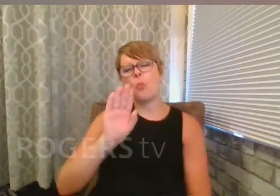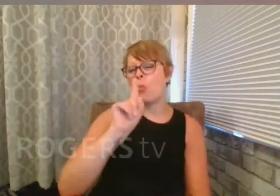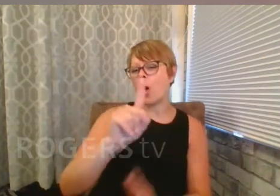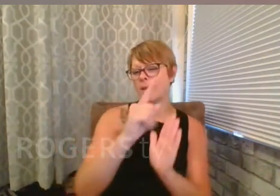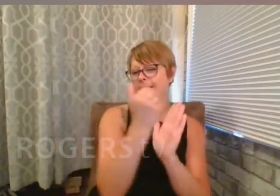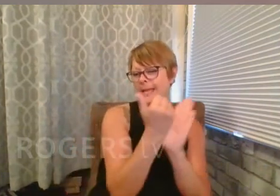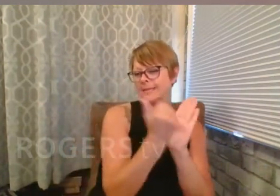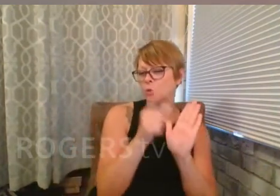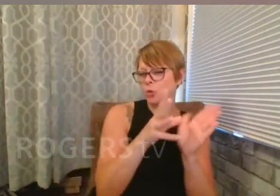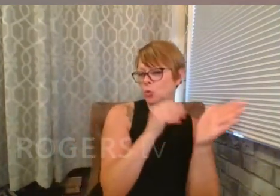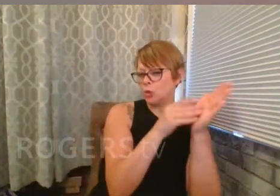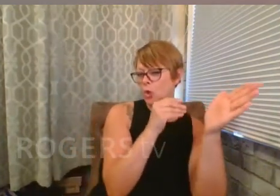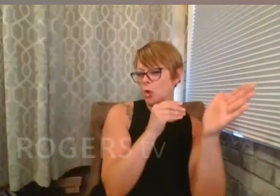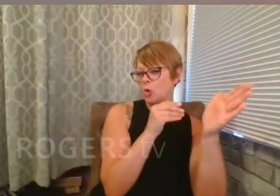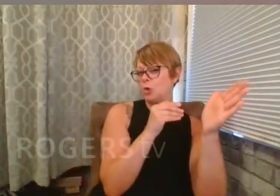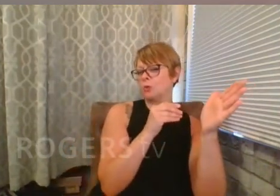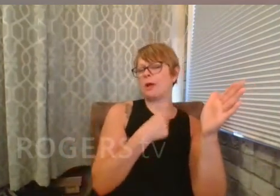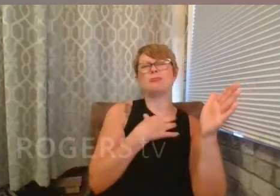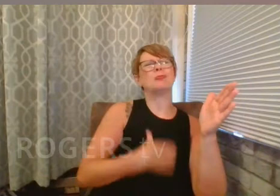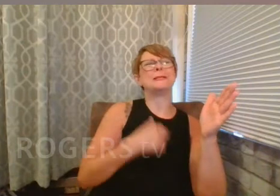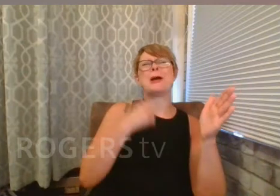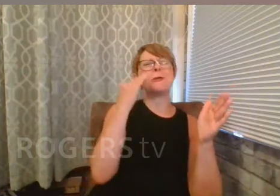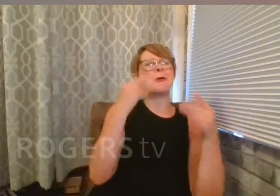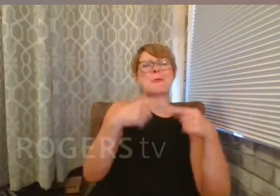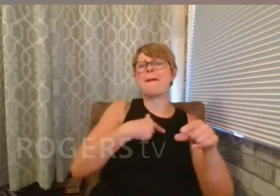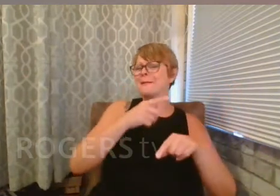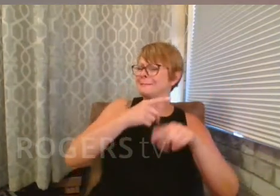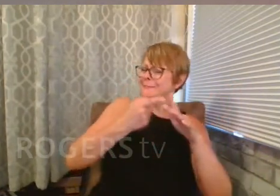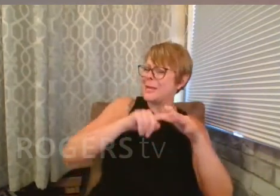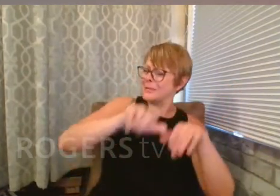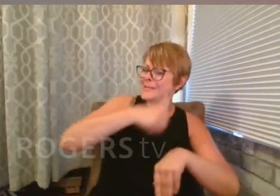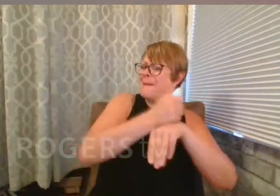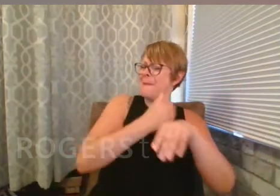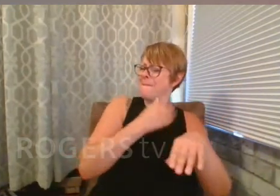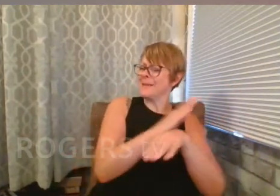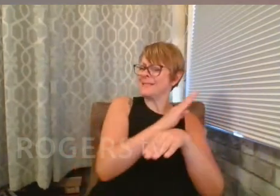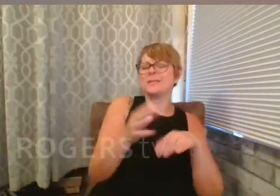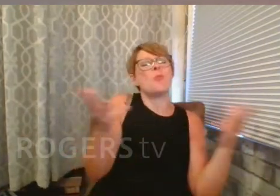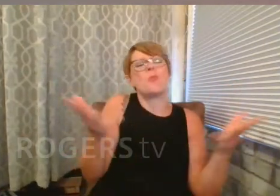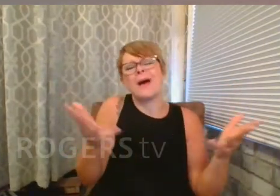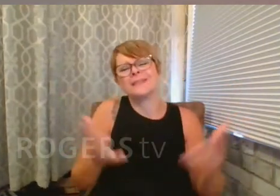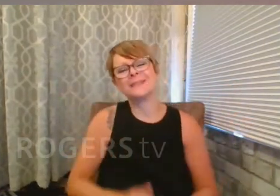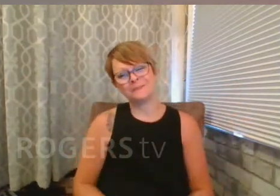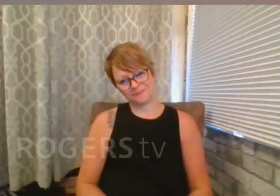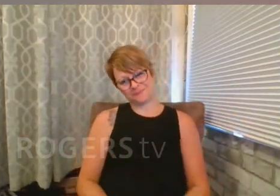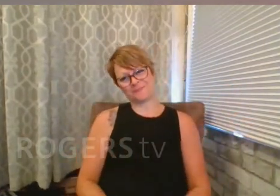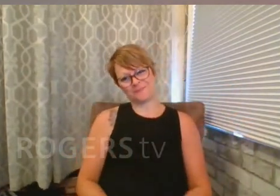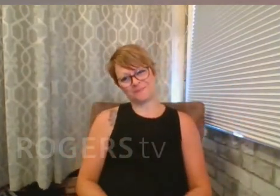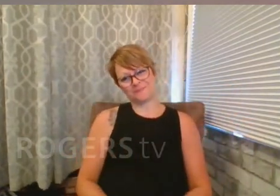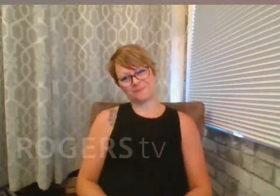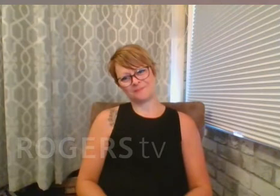you wish that you knew before, or that helped you along the way, that you want to help others as well.